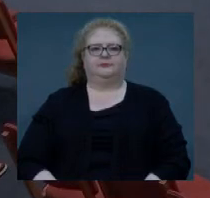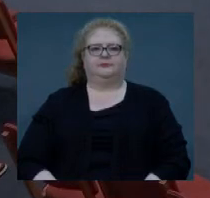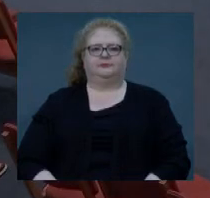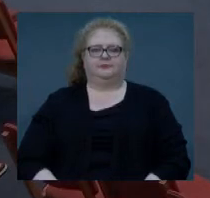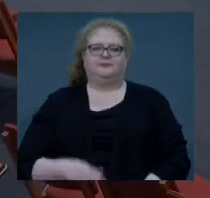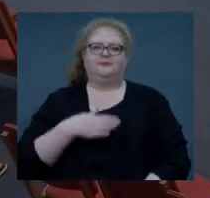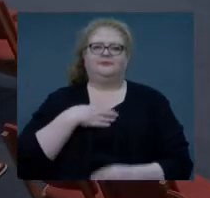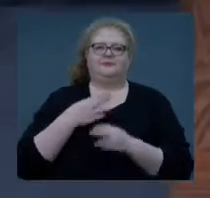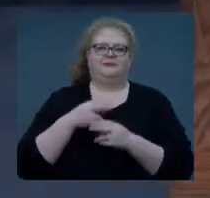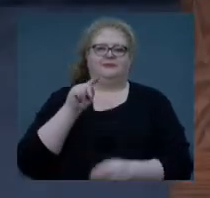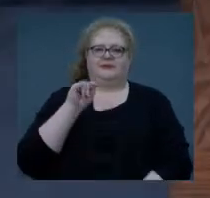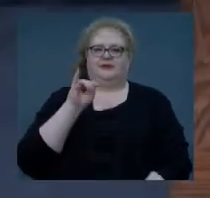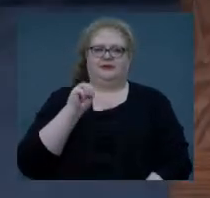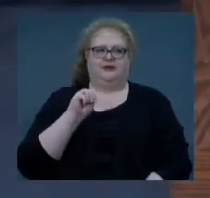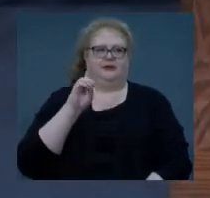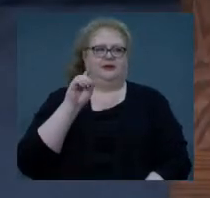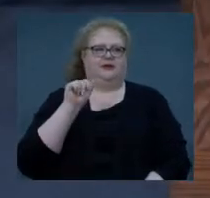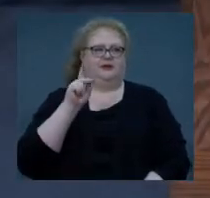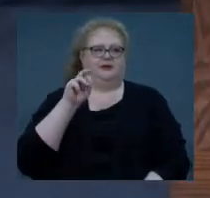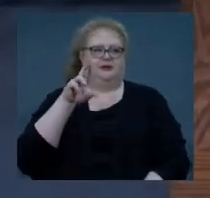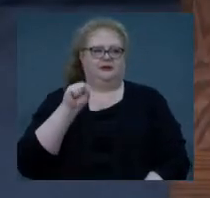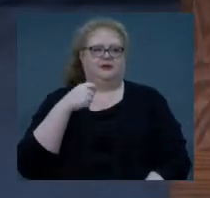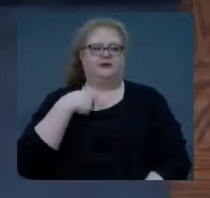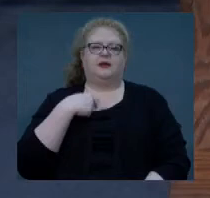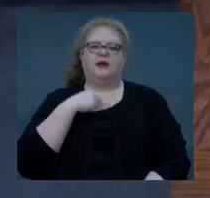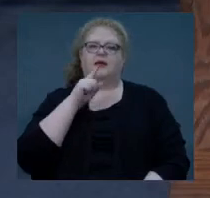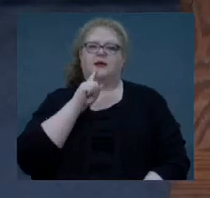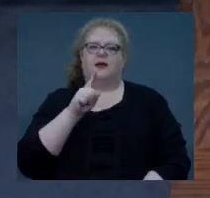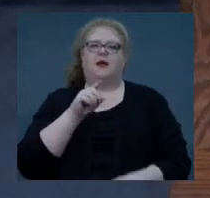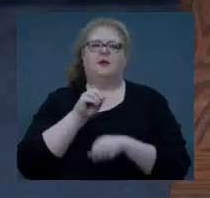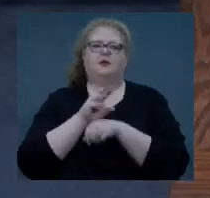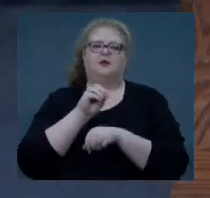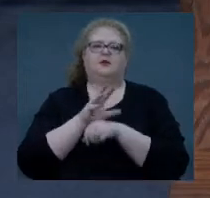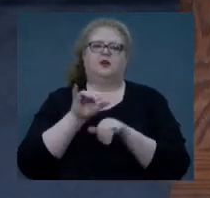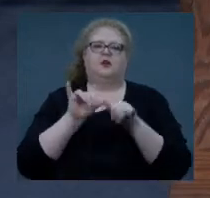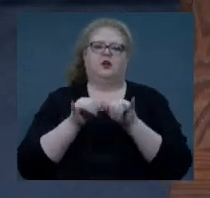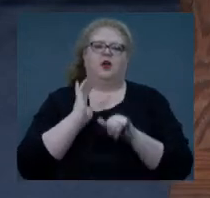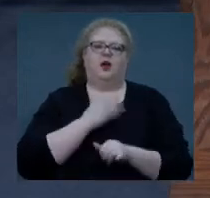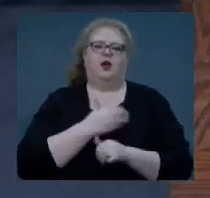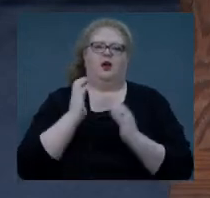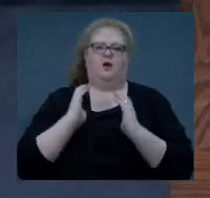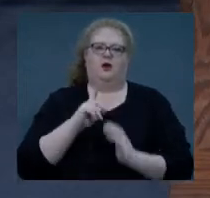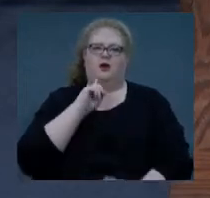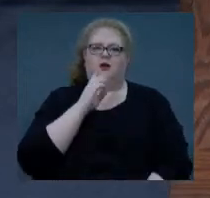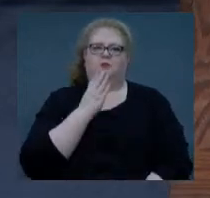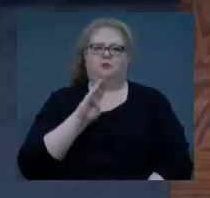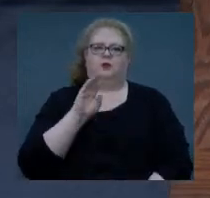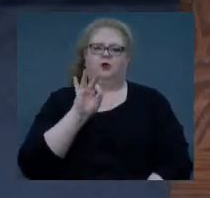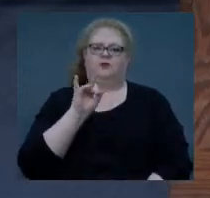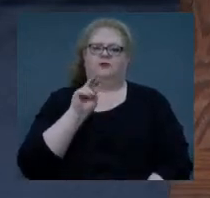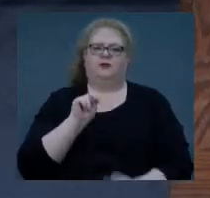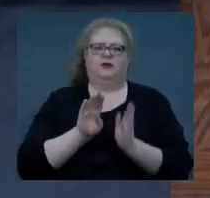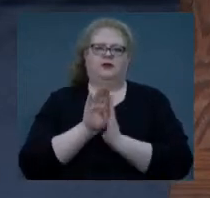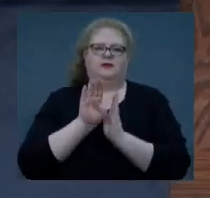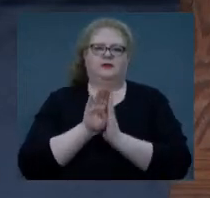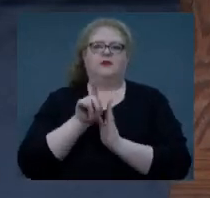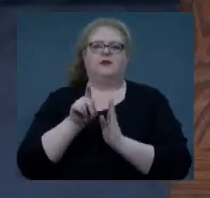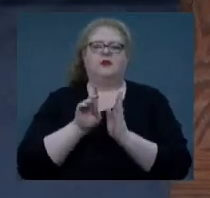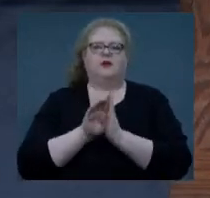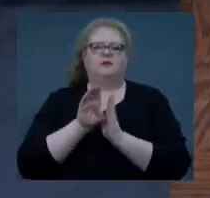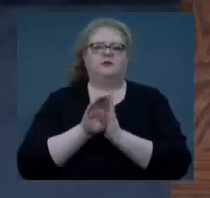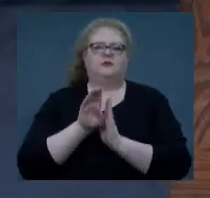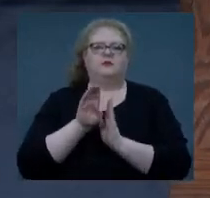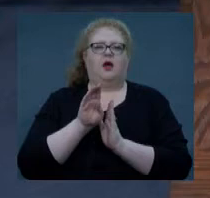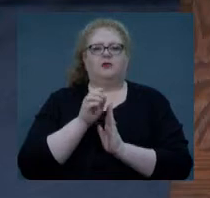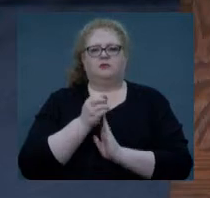My name is Tim Daters. I'm a consultant engineer with White Daters and Associates. Our client on this is Bluefin Development. They've developed a series